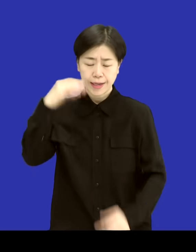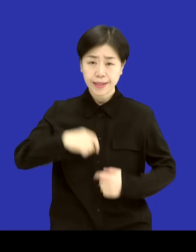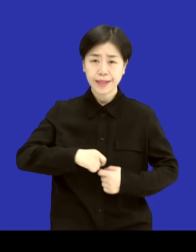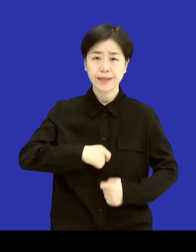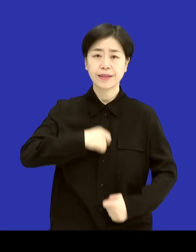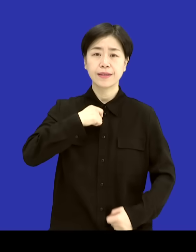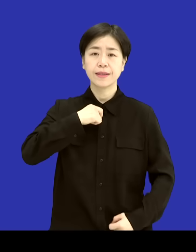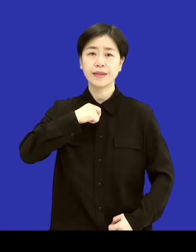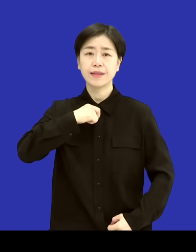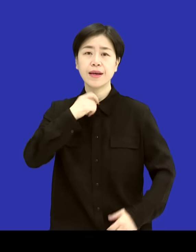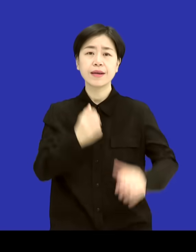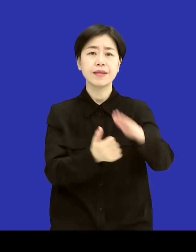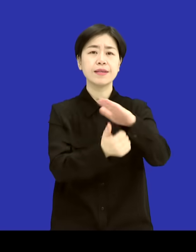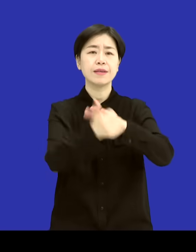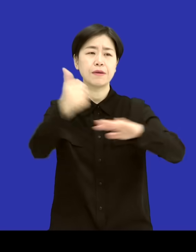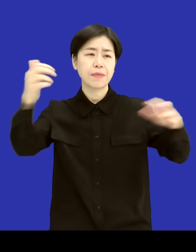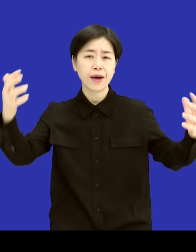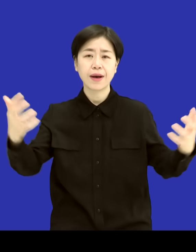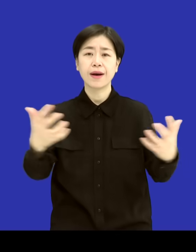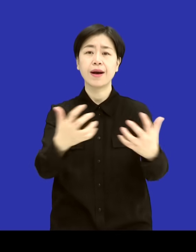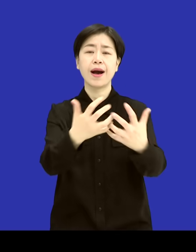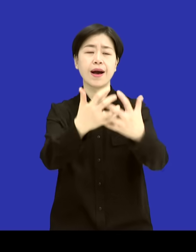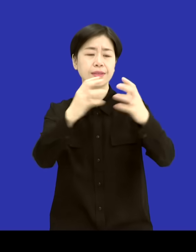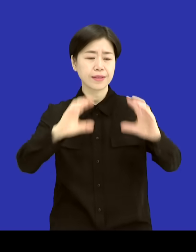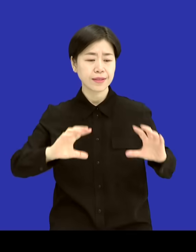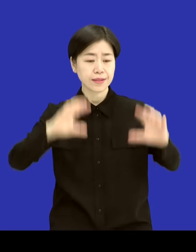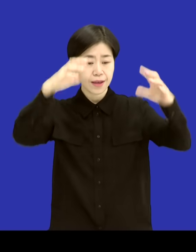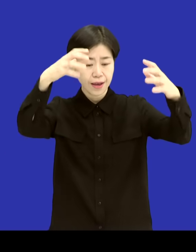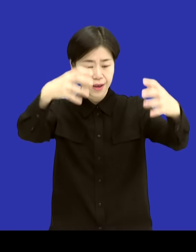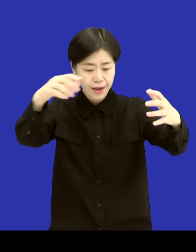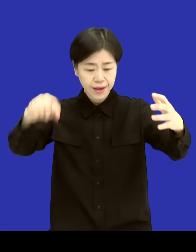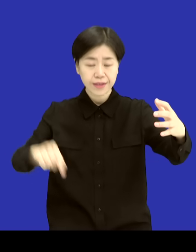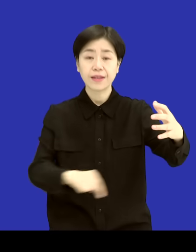mondo di giustizia e di